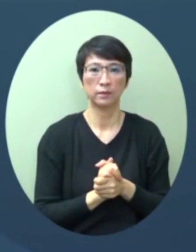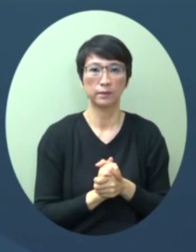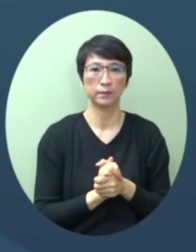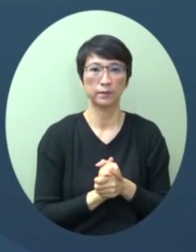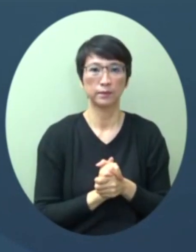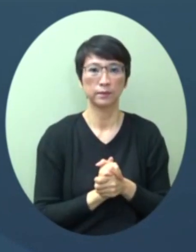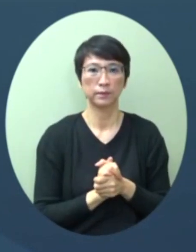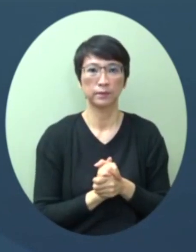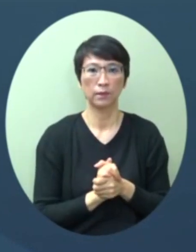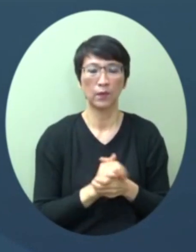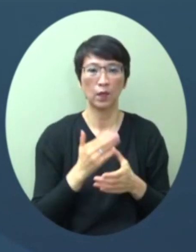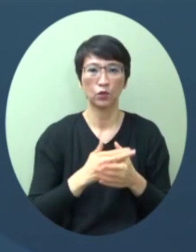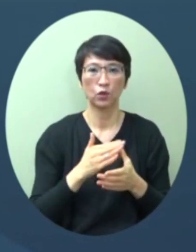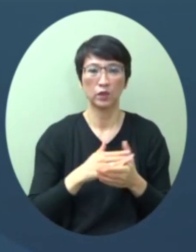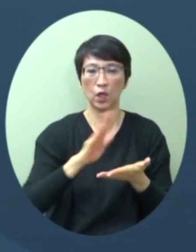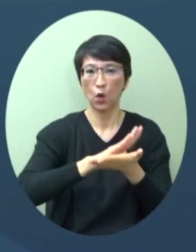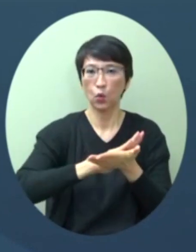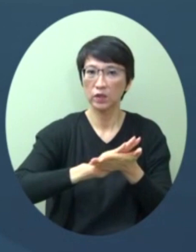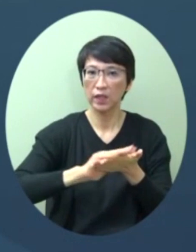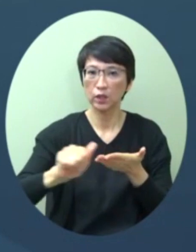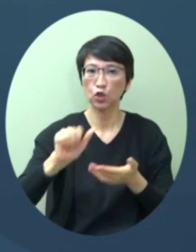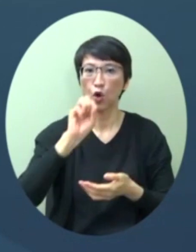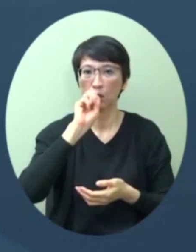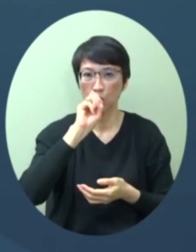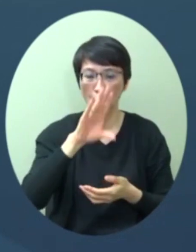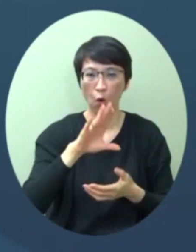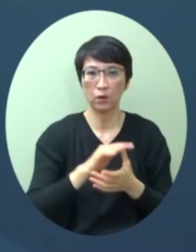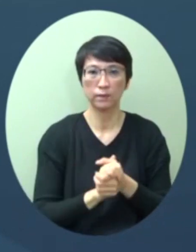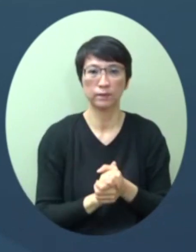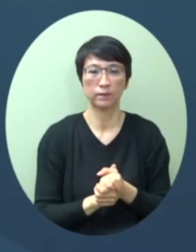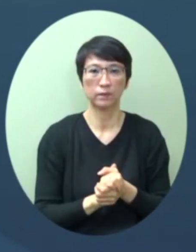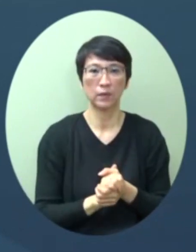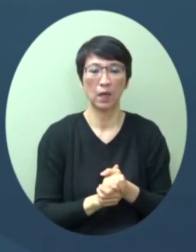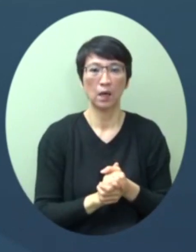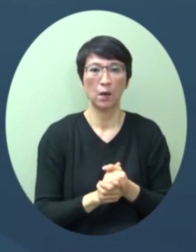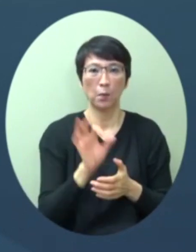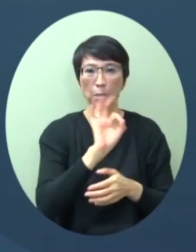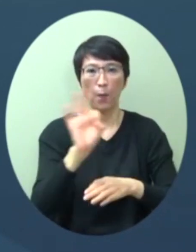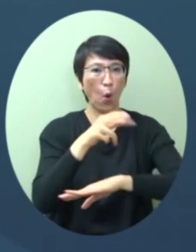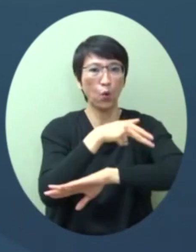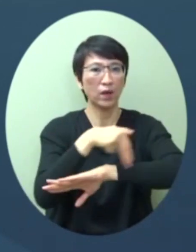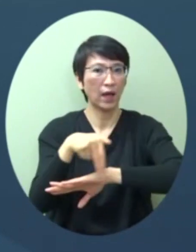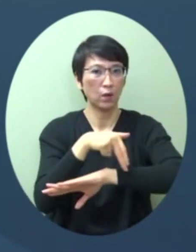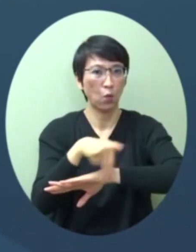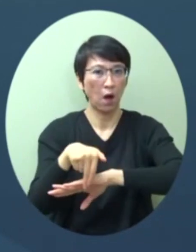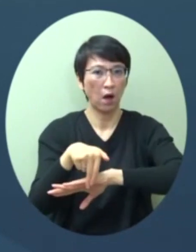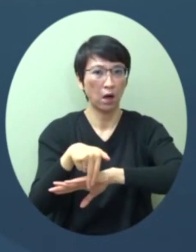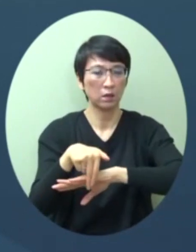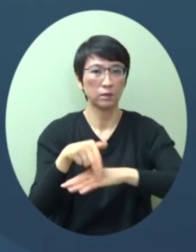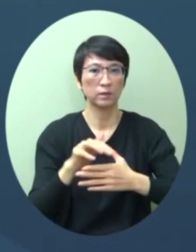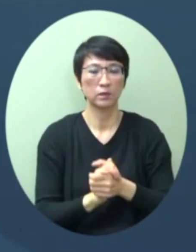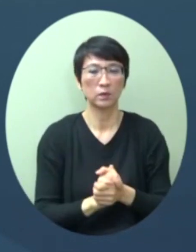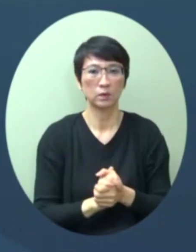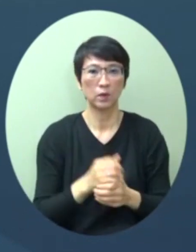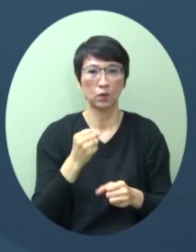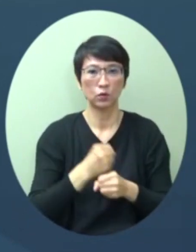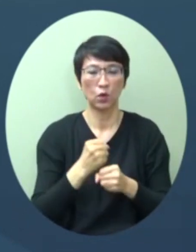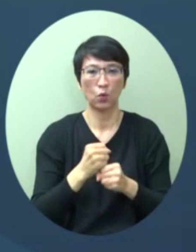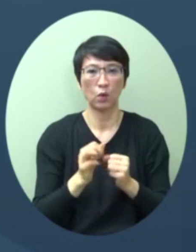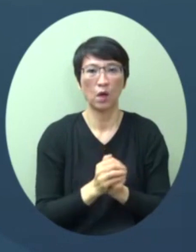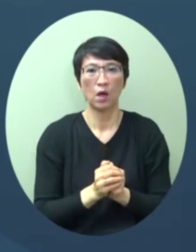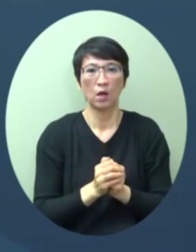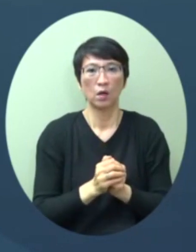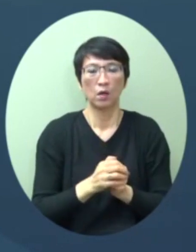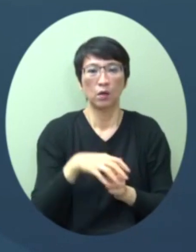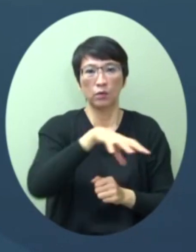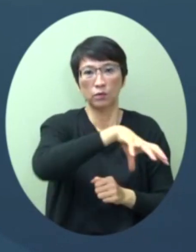clearly that we have no plans for any widespread city lockdown as you have seen in some of